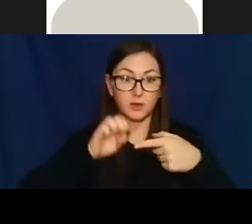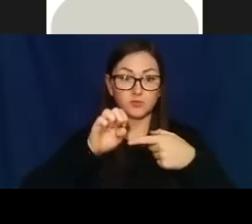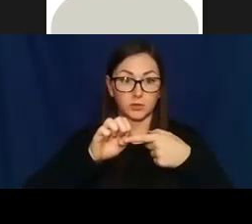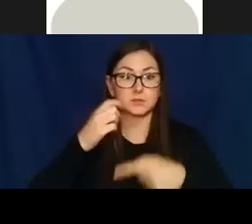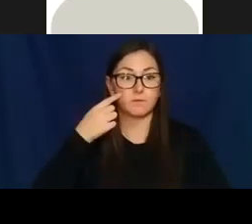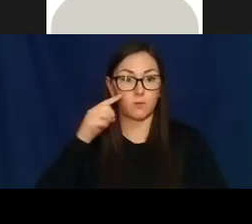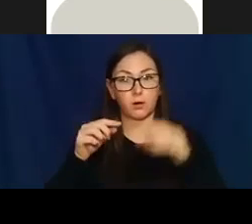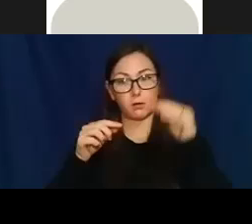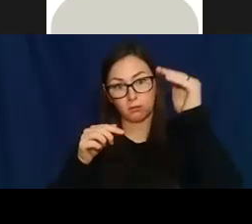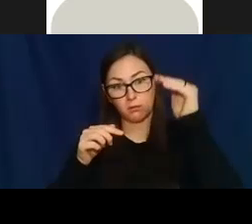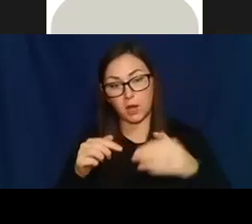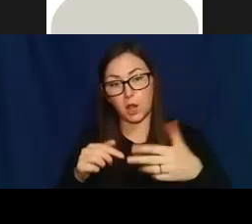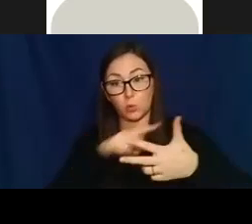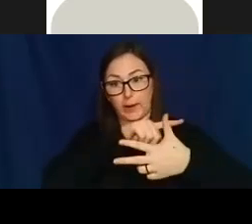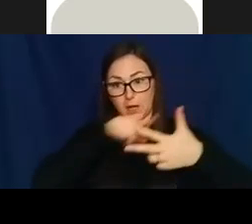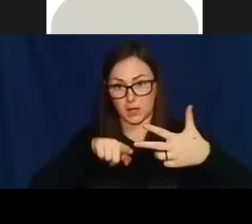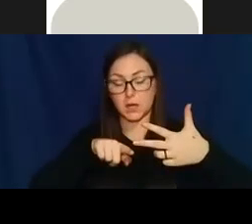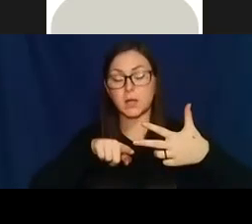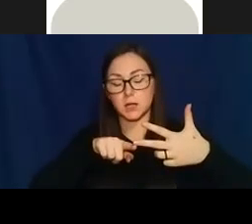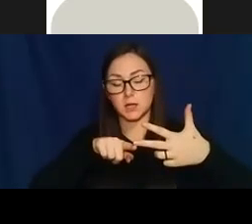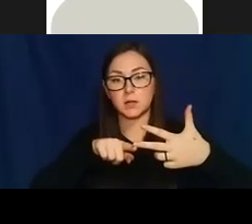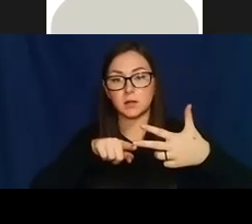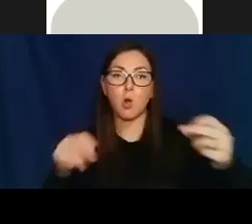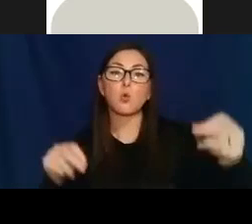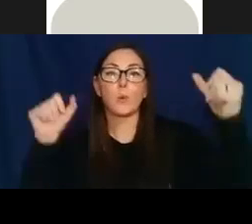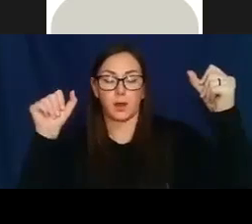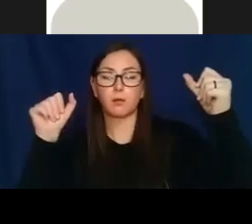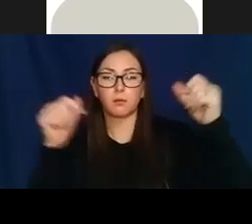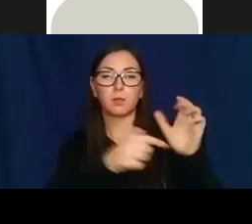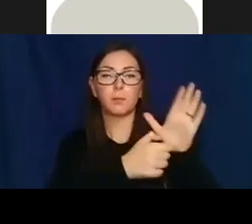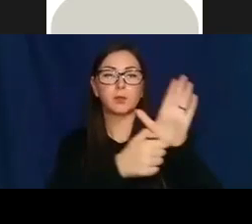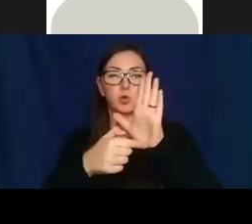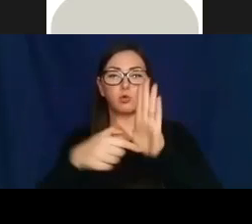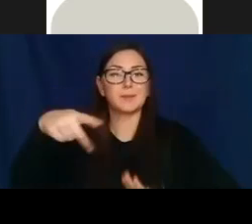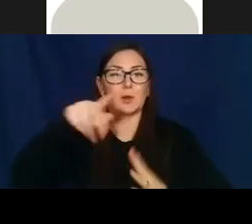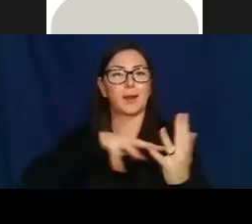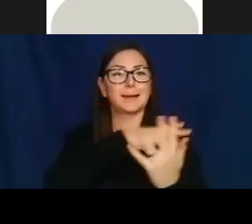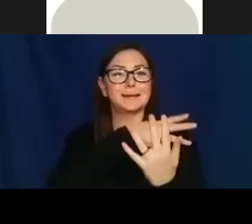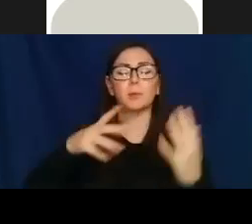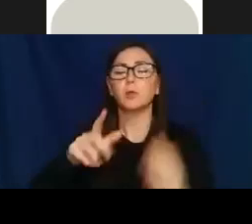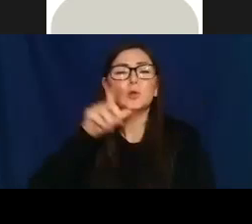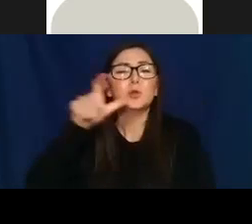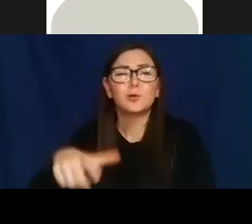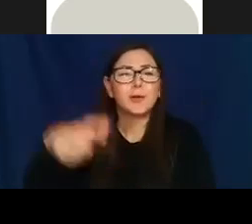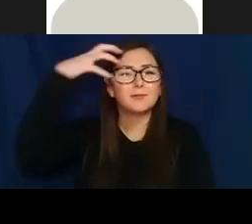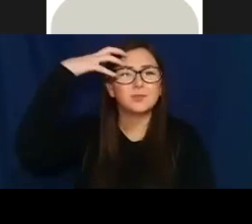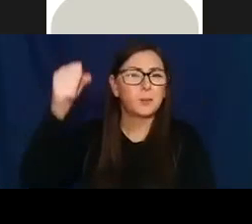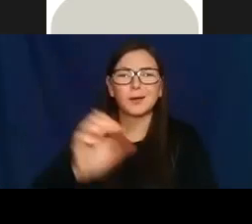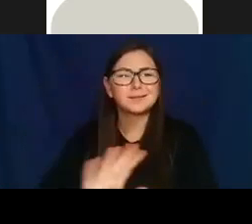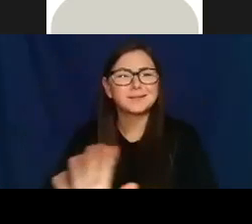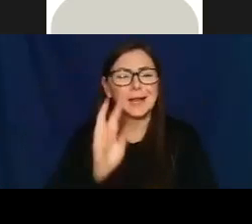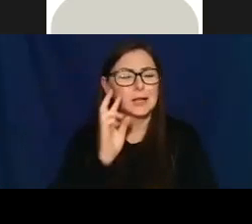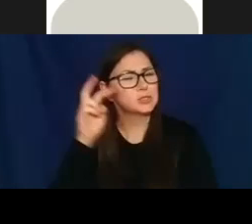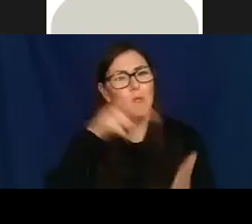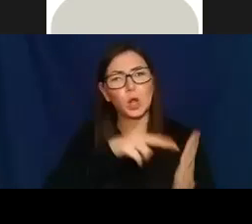quickly pull up the periodic table because you don't have to memorize it. You just find it on the periodic table. I